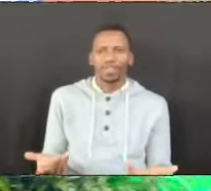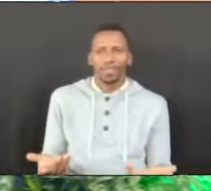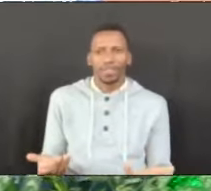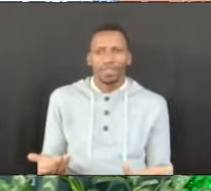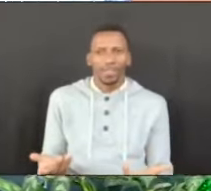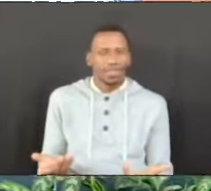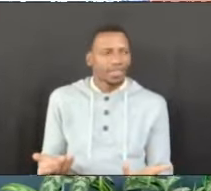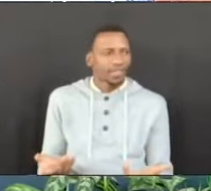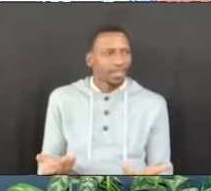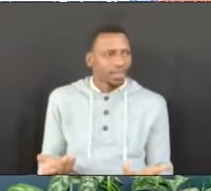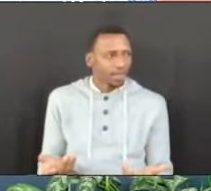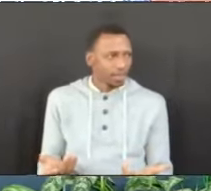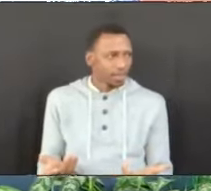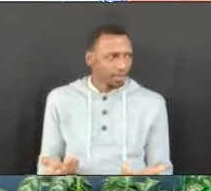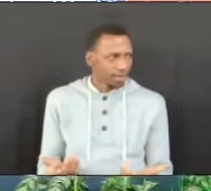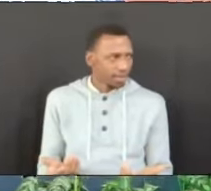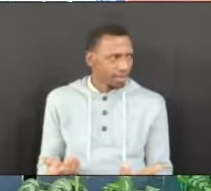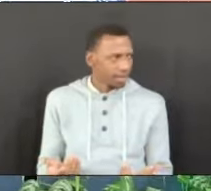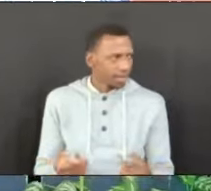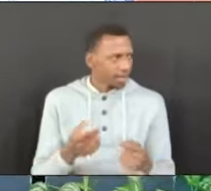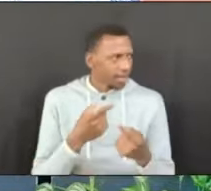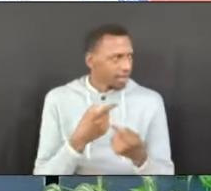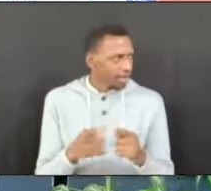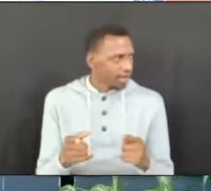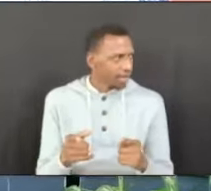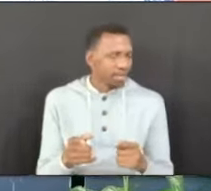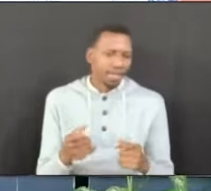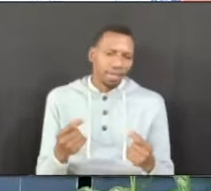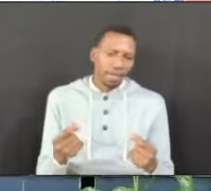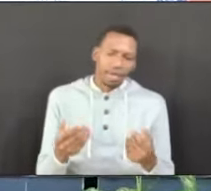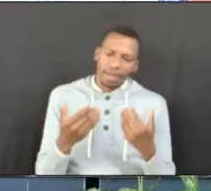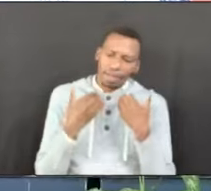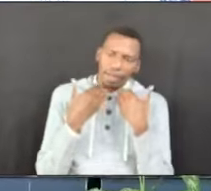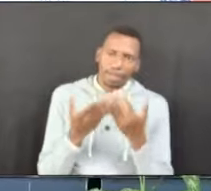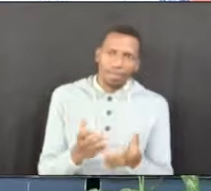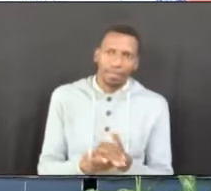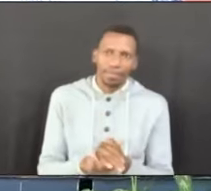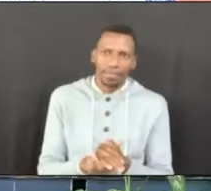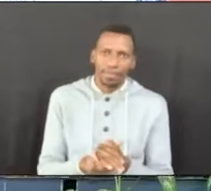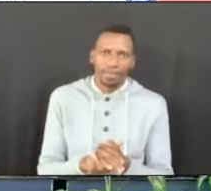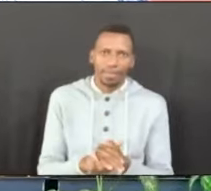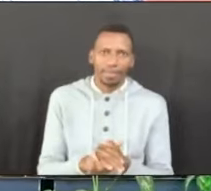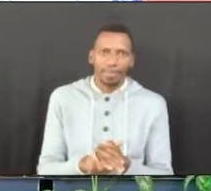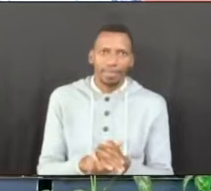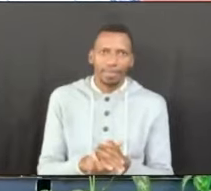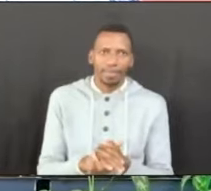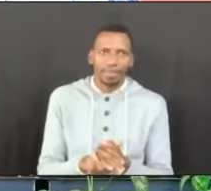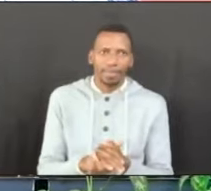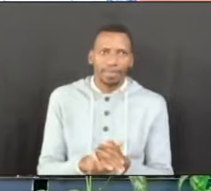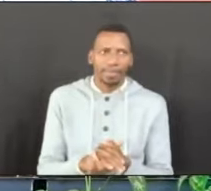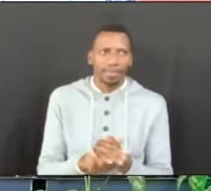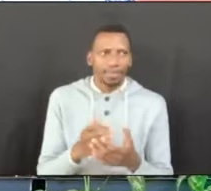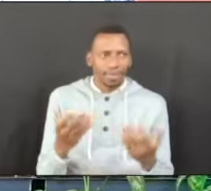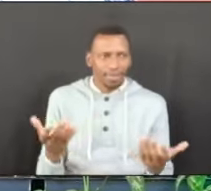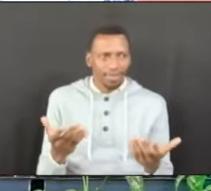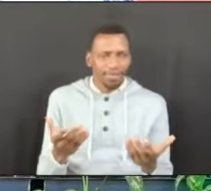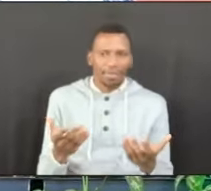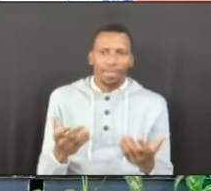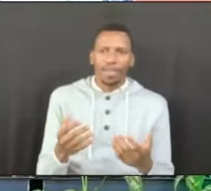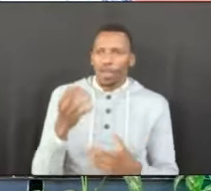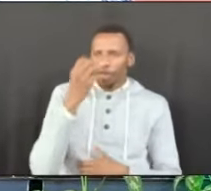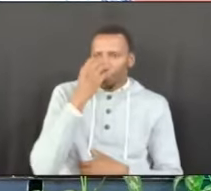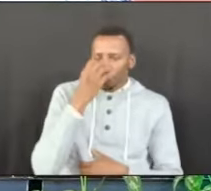But the funds aren't there. You know, Zakayo has worked on me. Gen Z has not solved